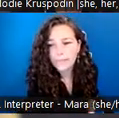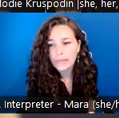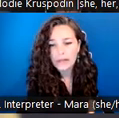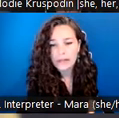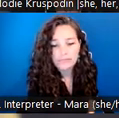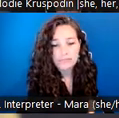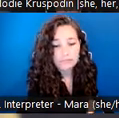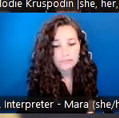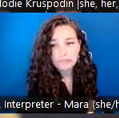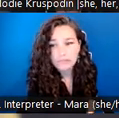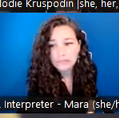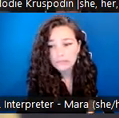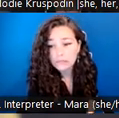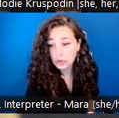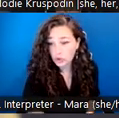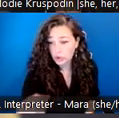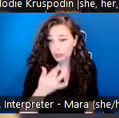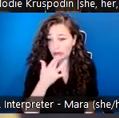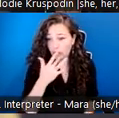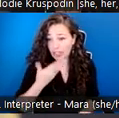to introduce yourselves?